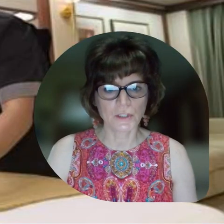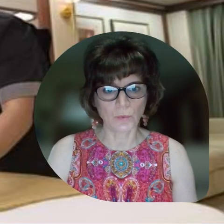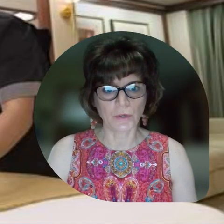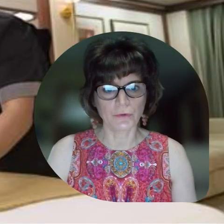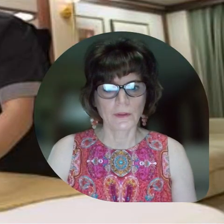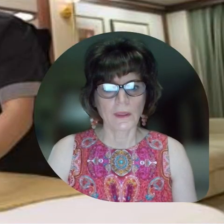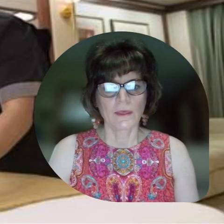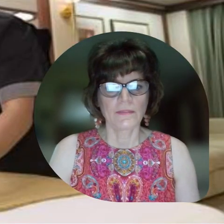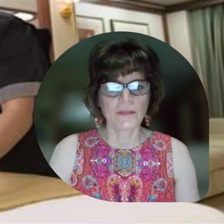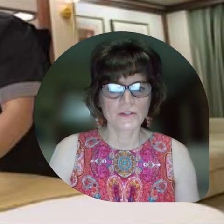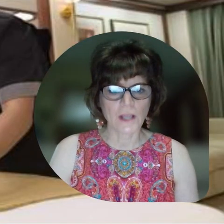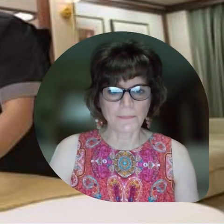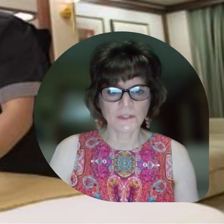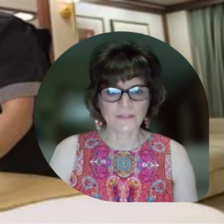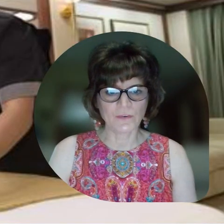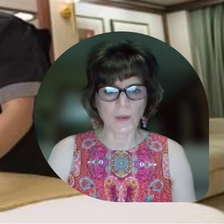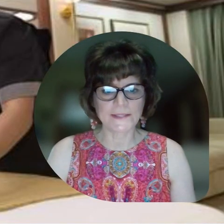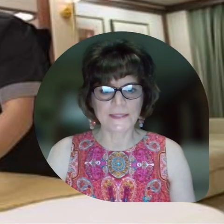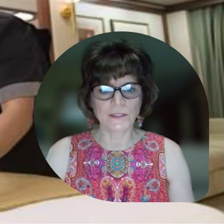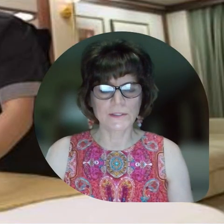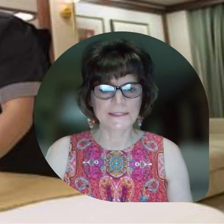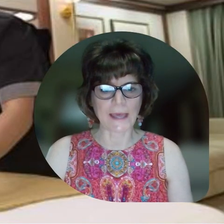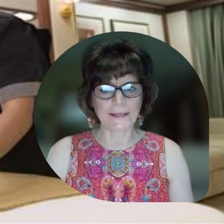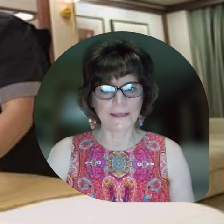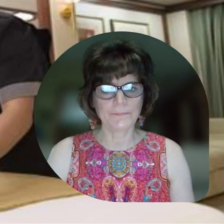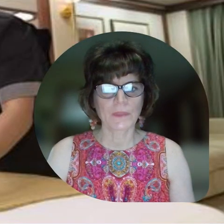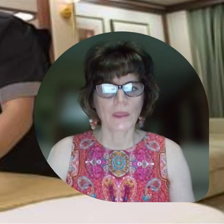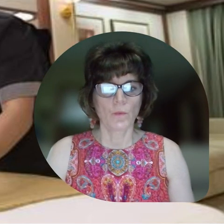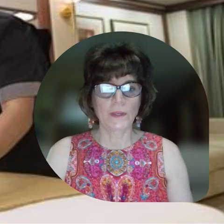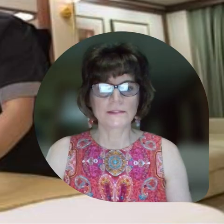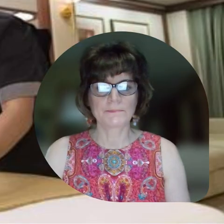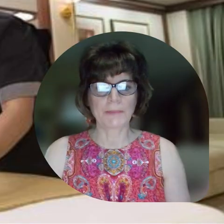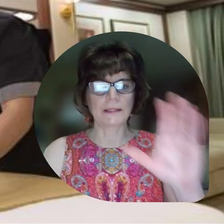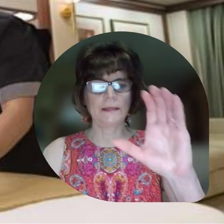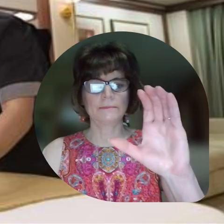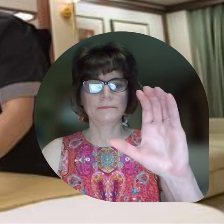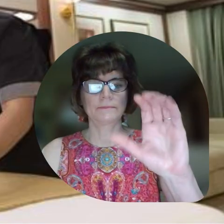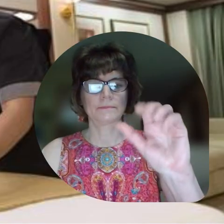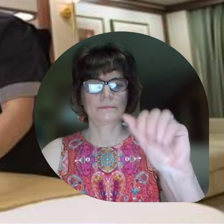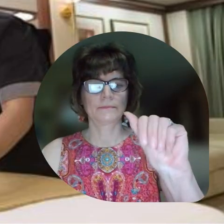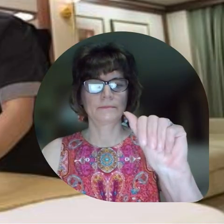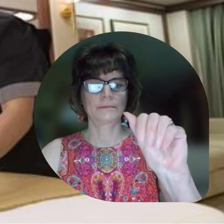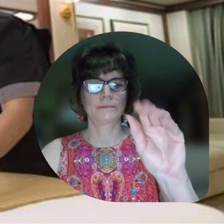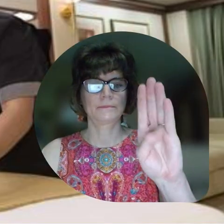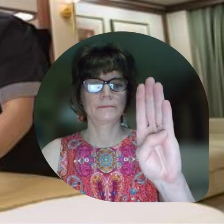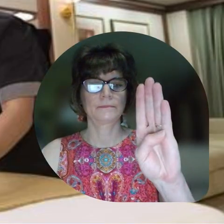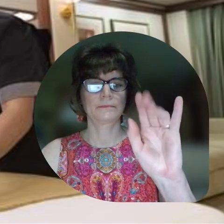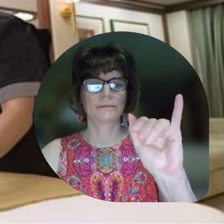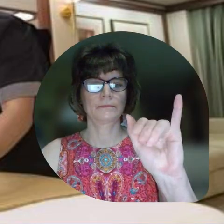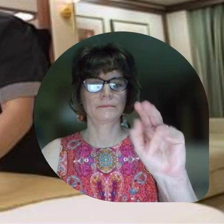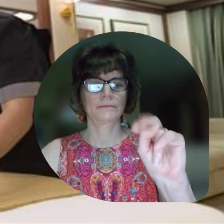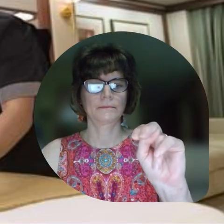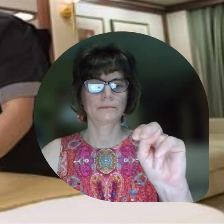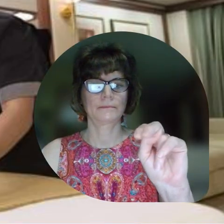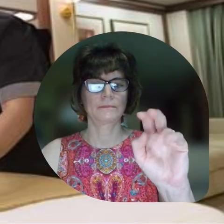Cabin steward. There's a couple of different ways that you can sign it. We can spell it.